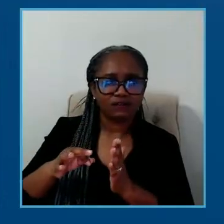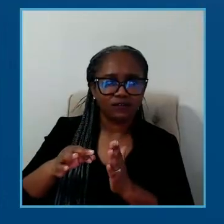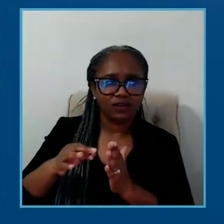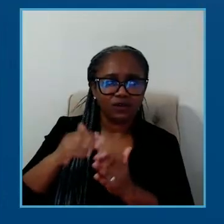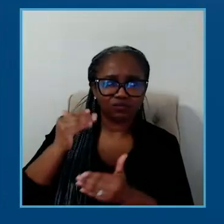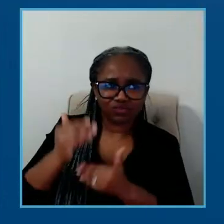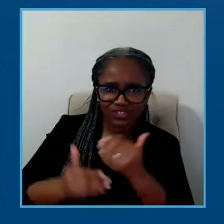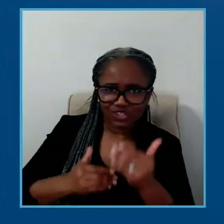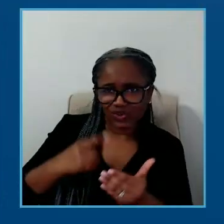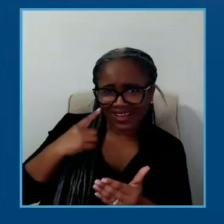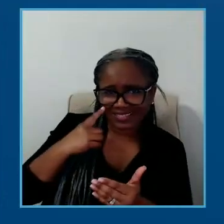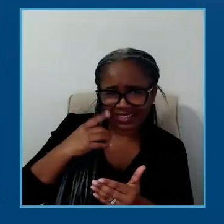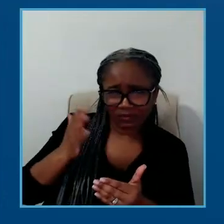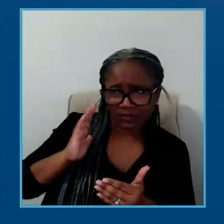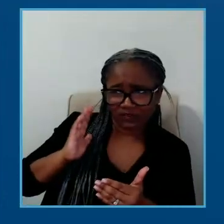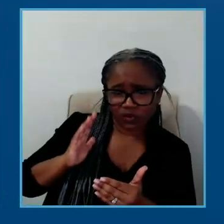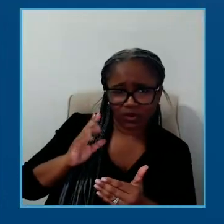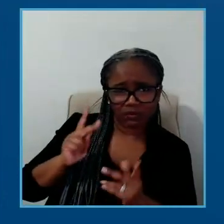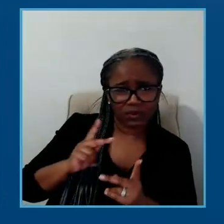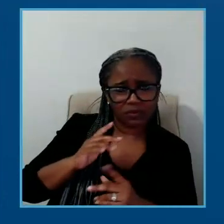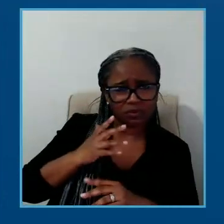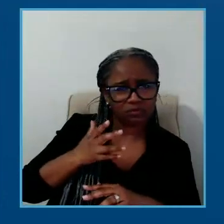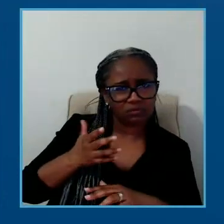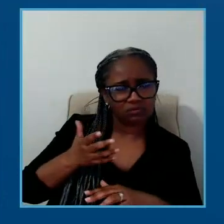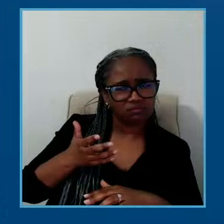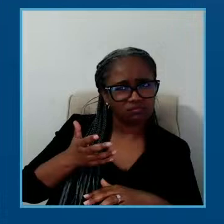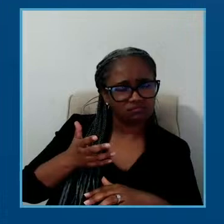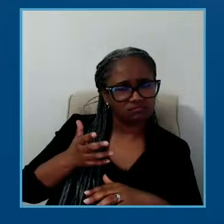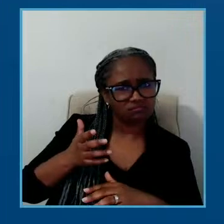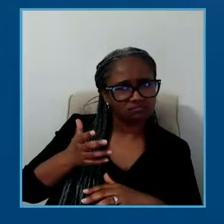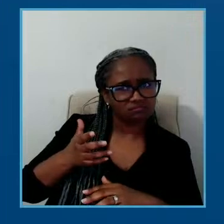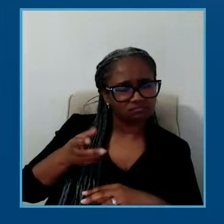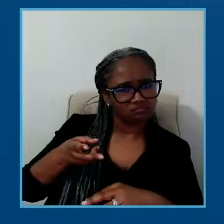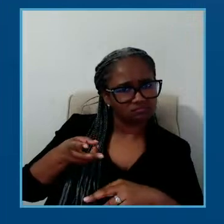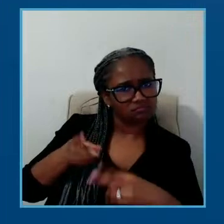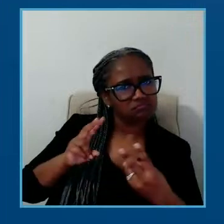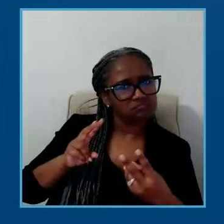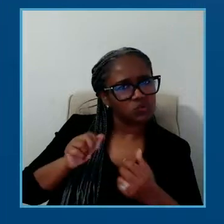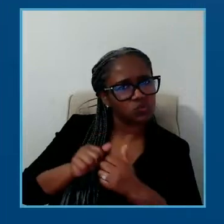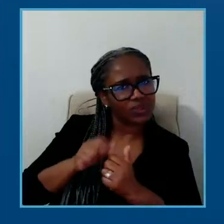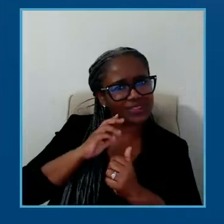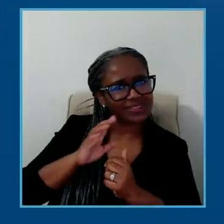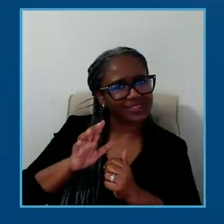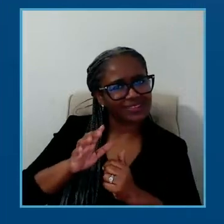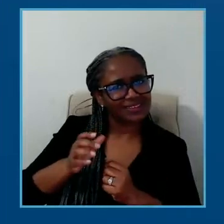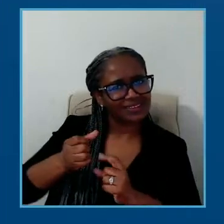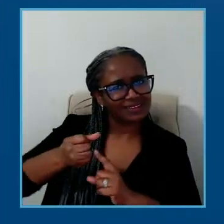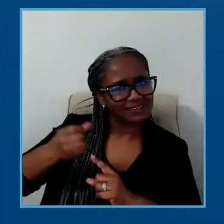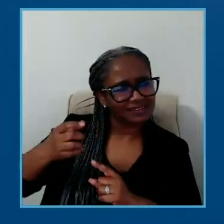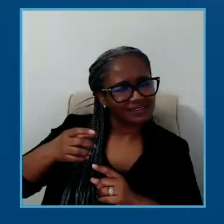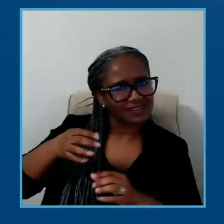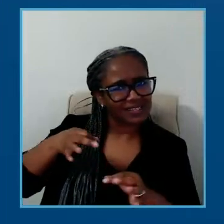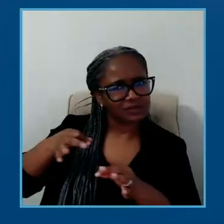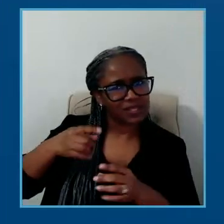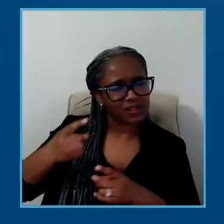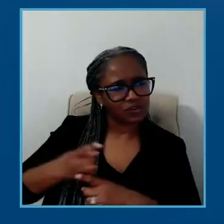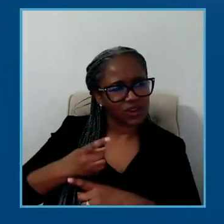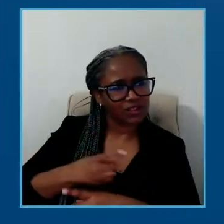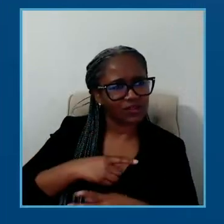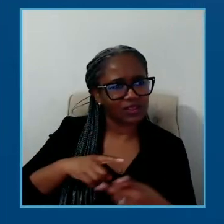procedure, DNC 2C5 say, quote, in the election of the 3 remaining vice